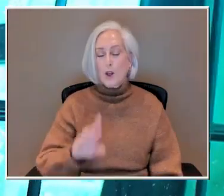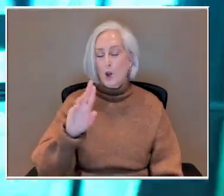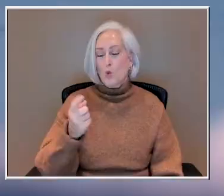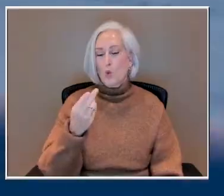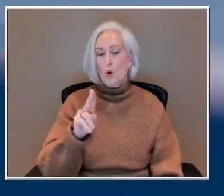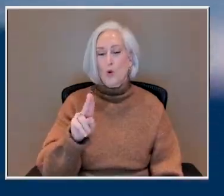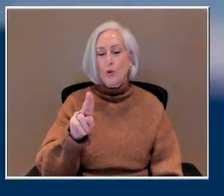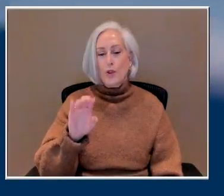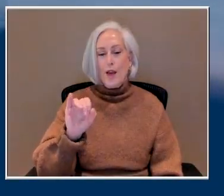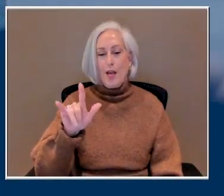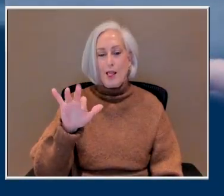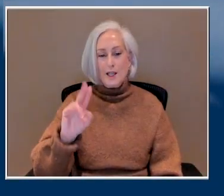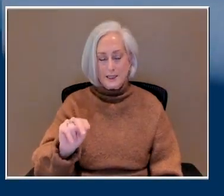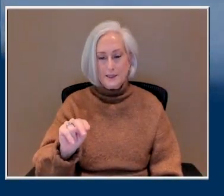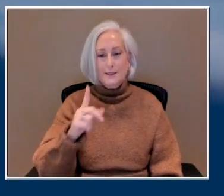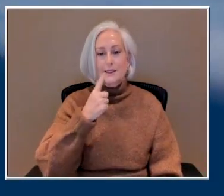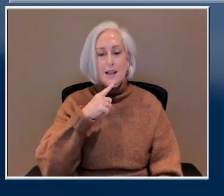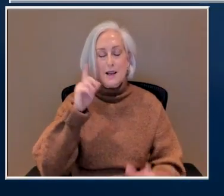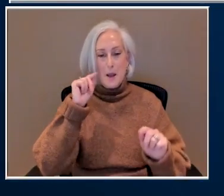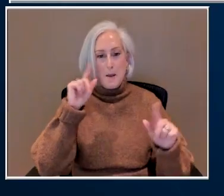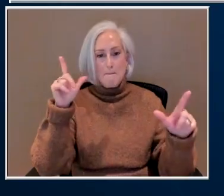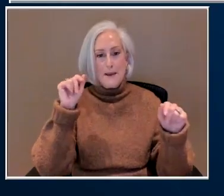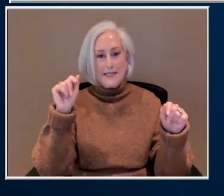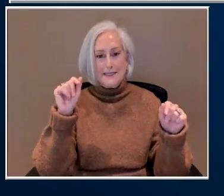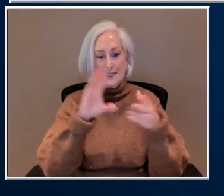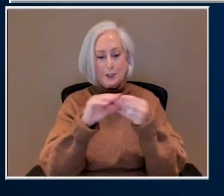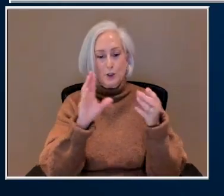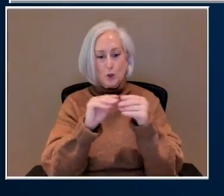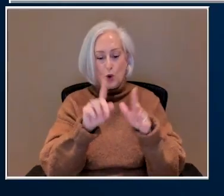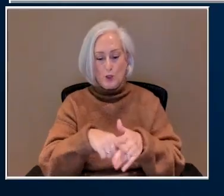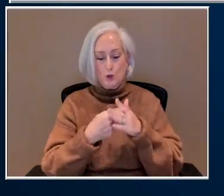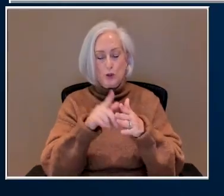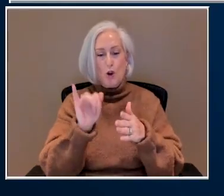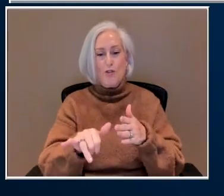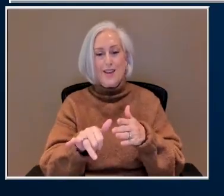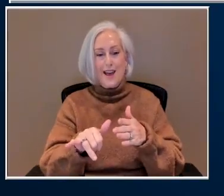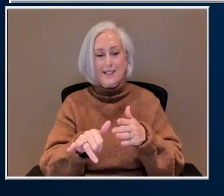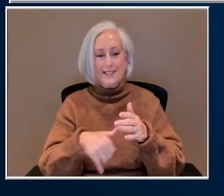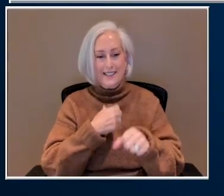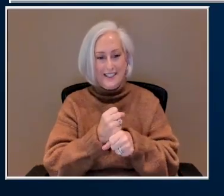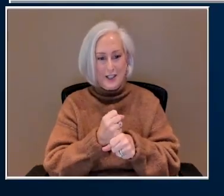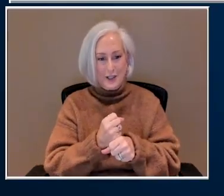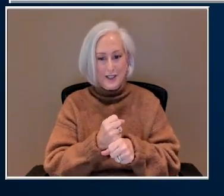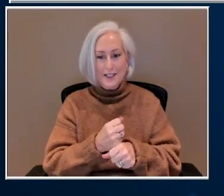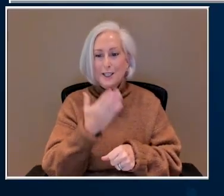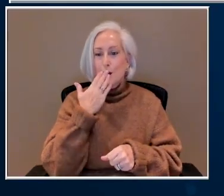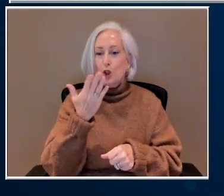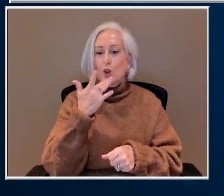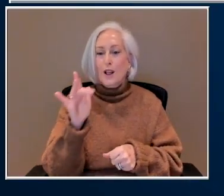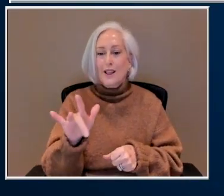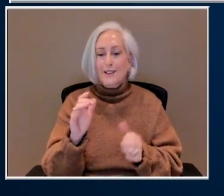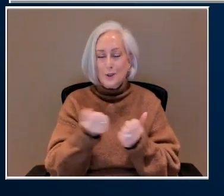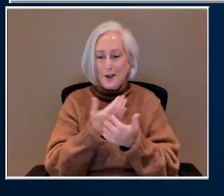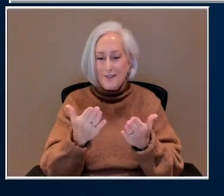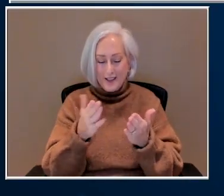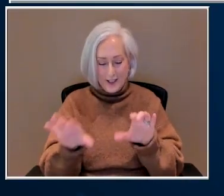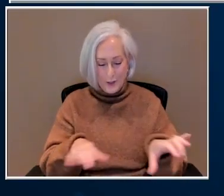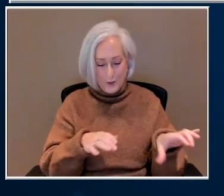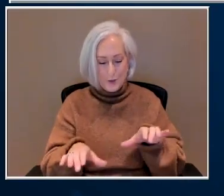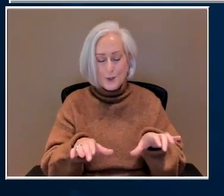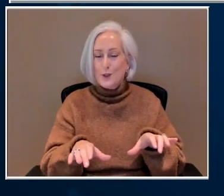amazing story to start the season. Good luck to all you do, John. Amazing medical professionals,